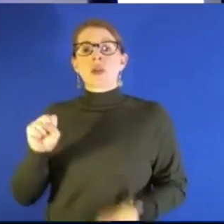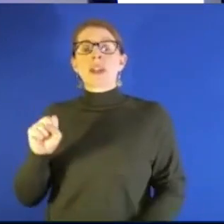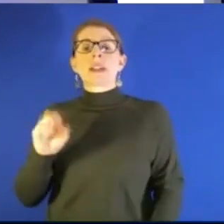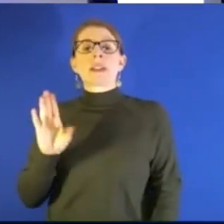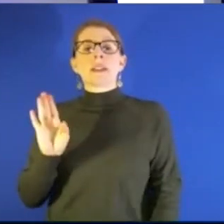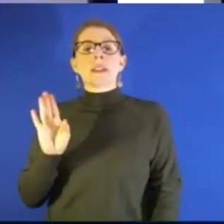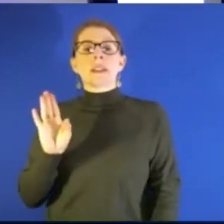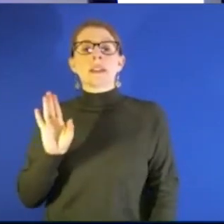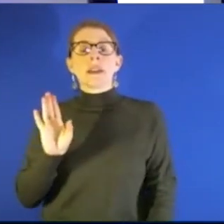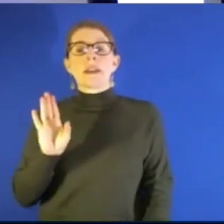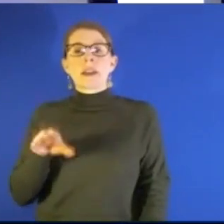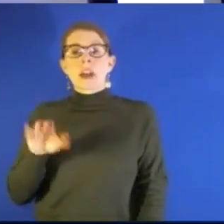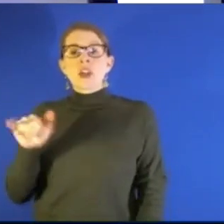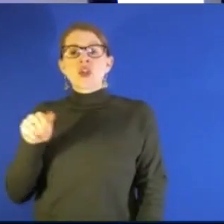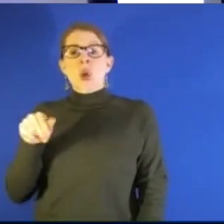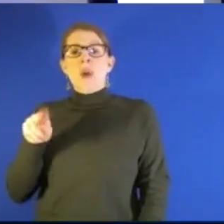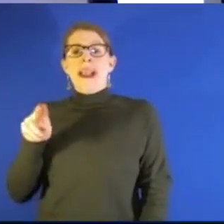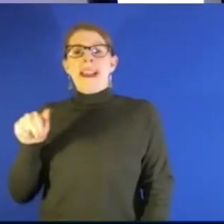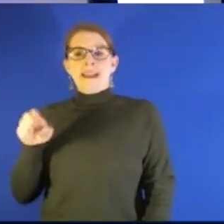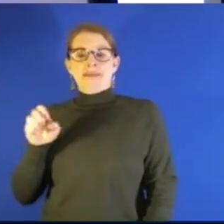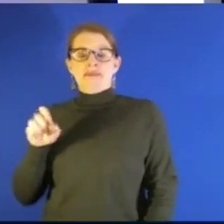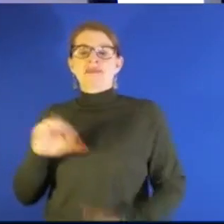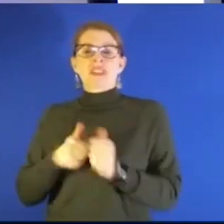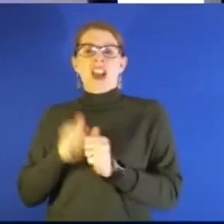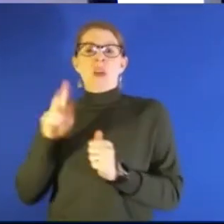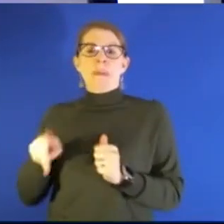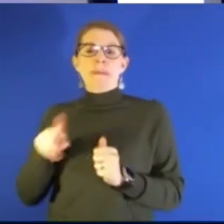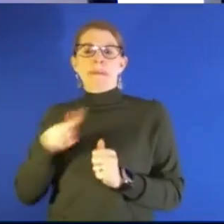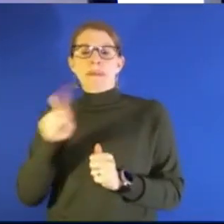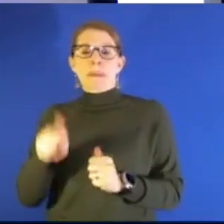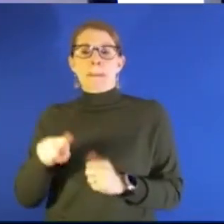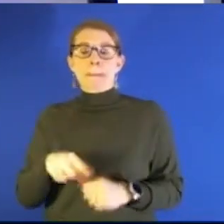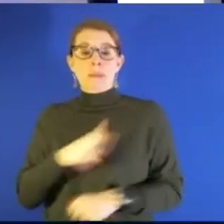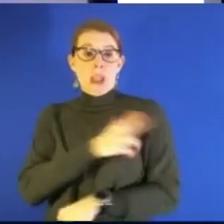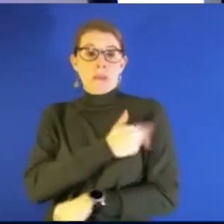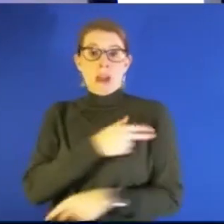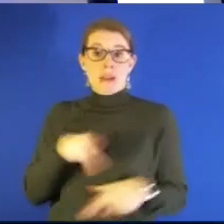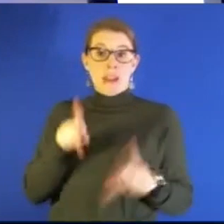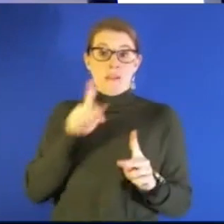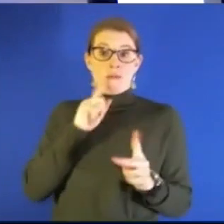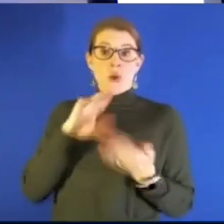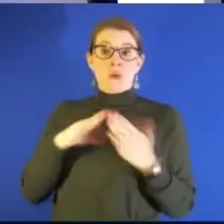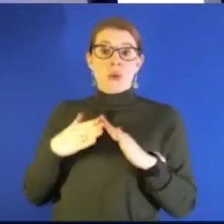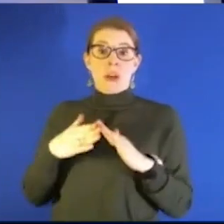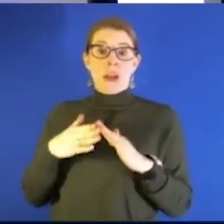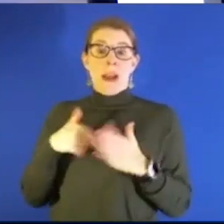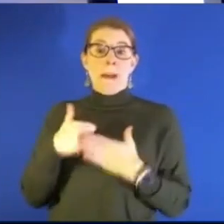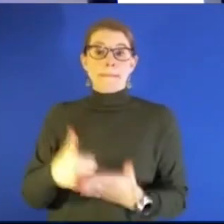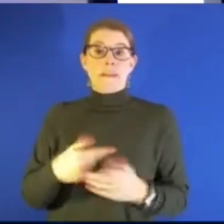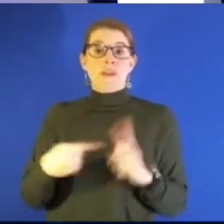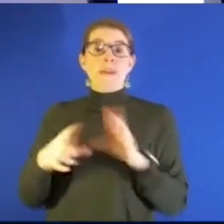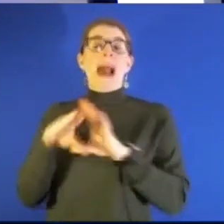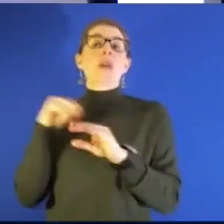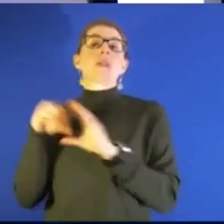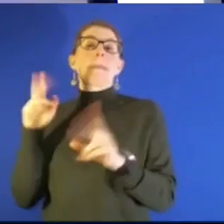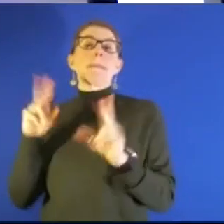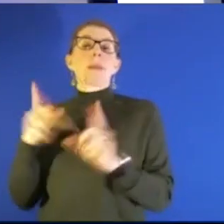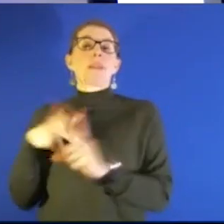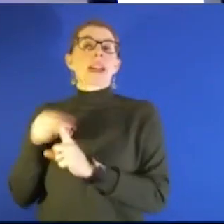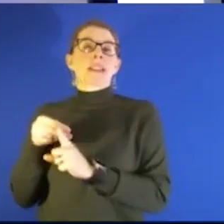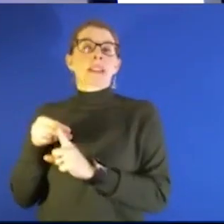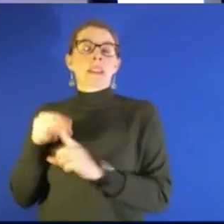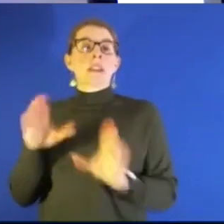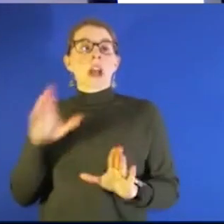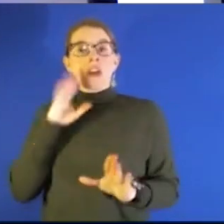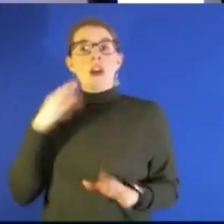question. Do hospitals allow for community help from outside, people who are vaccinated? I know we have volunteers